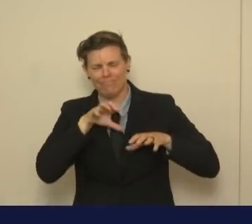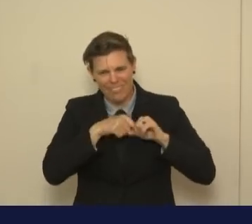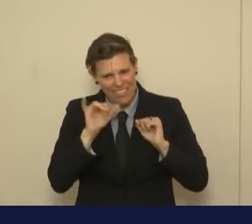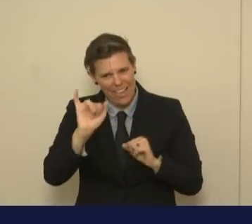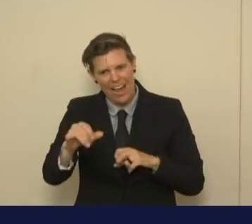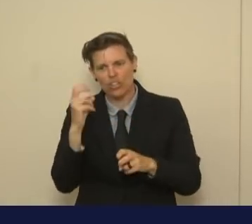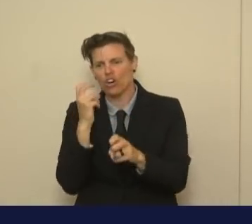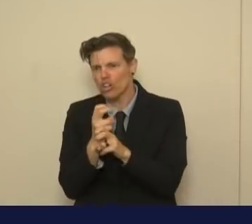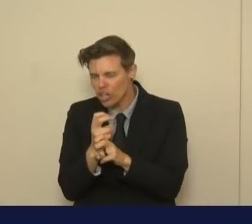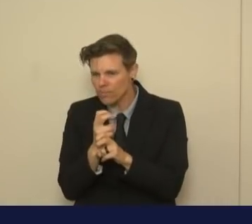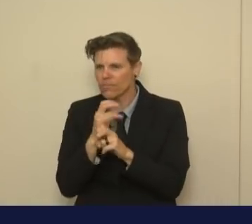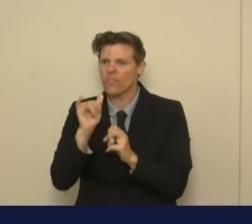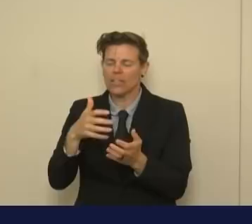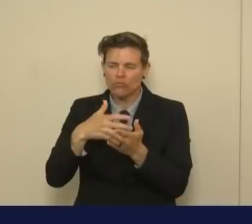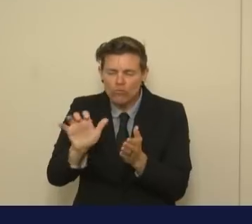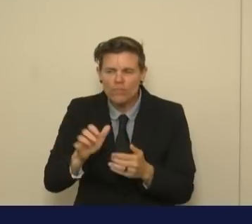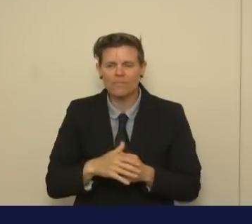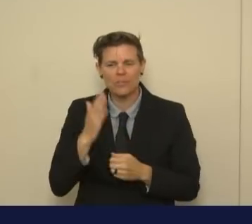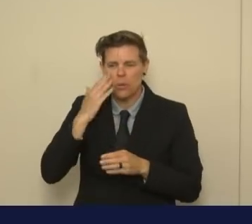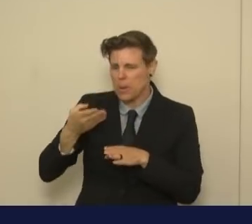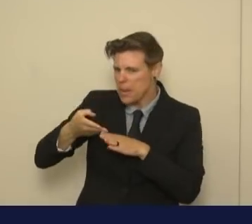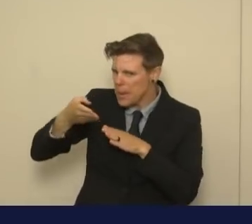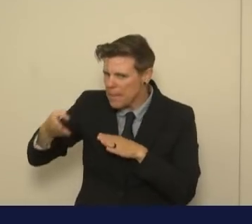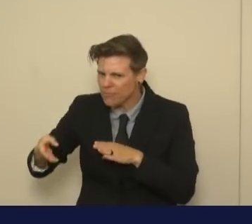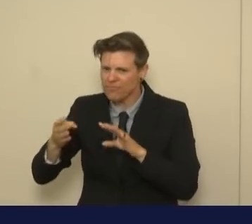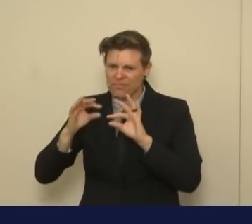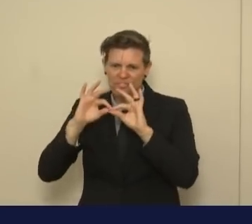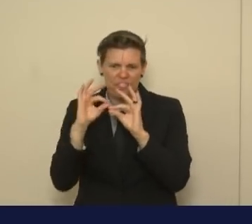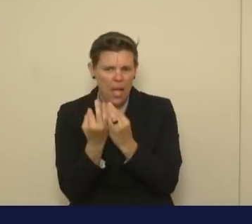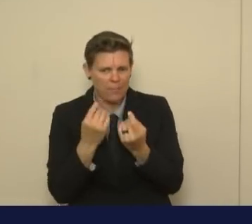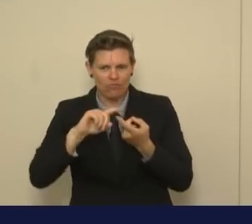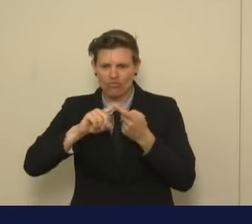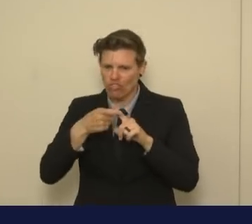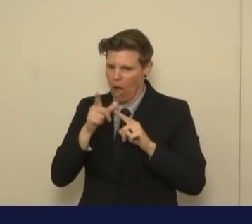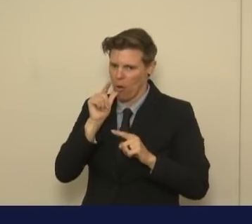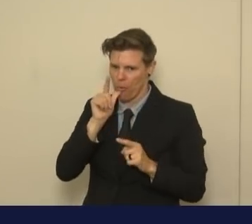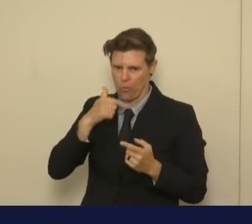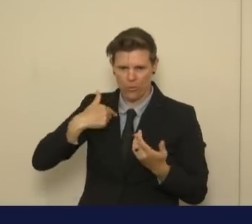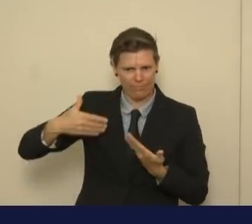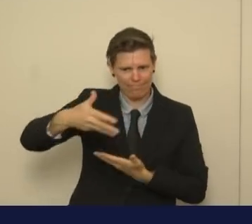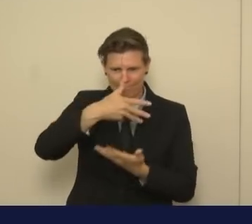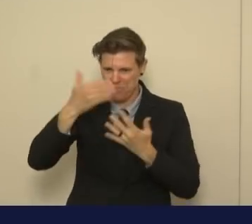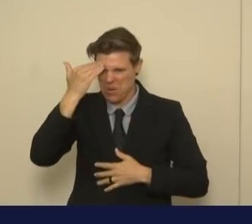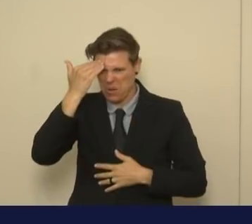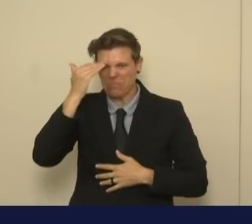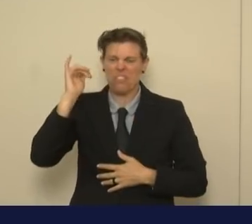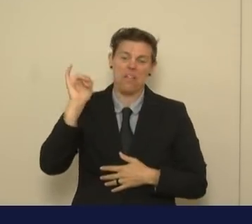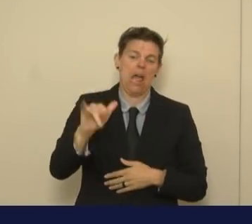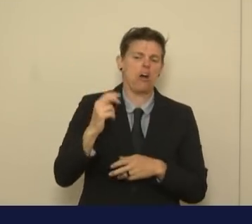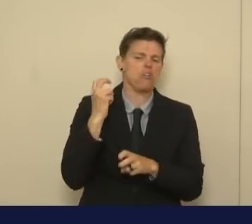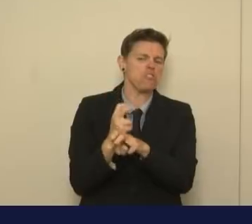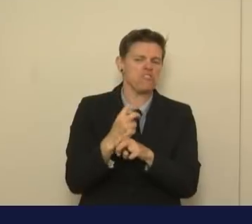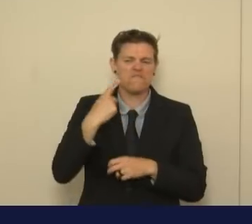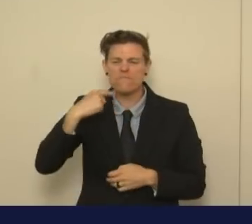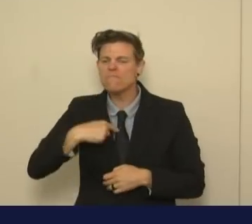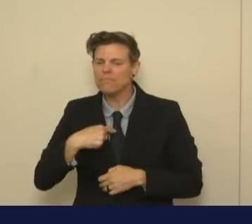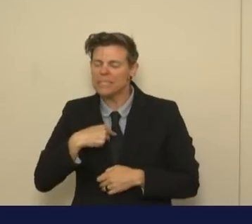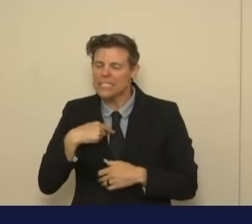neighbors and friends. And so for me, this is always particularly hard and painful. All right, we've